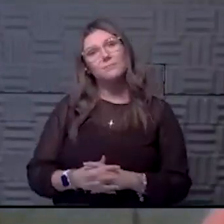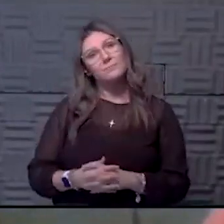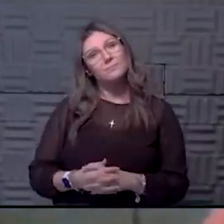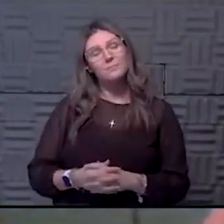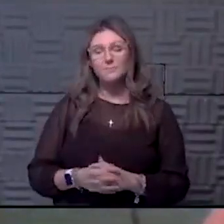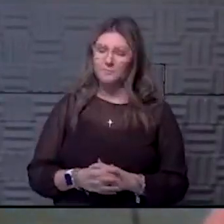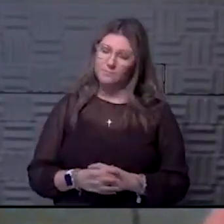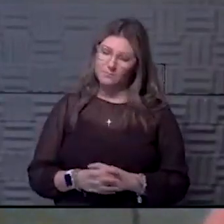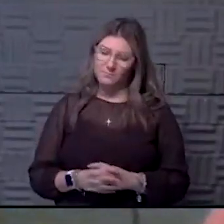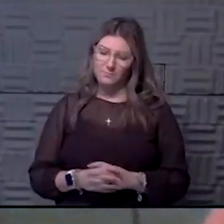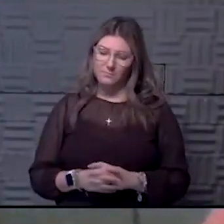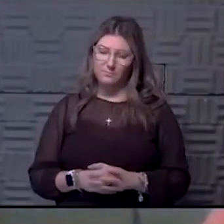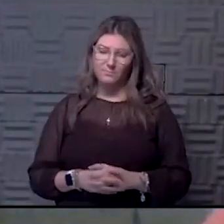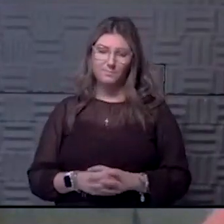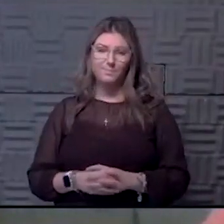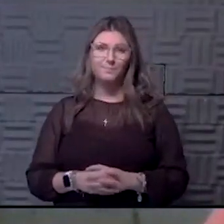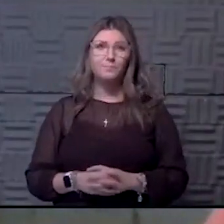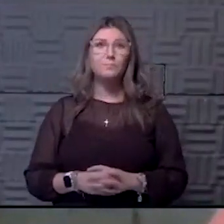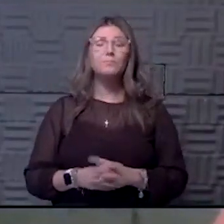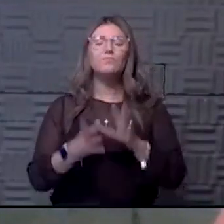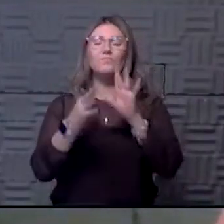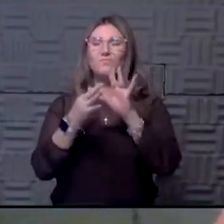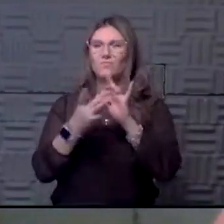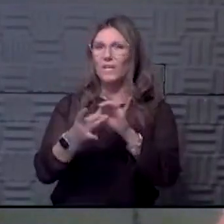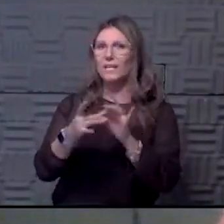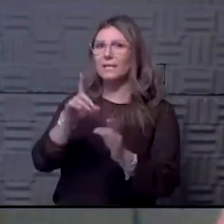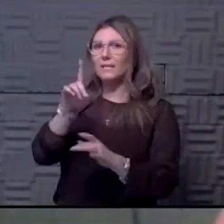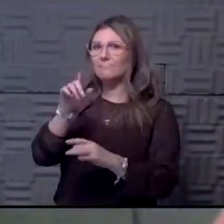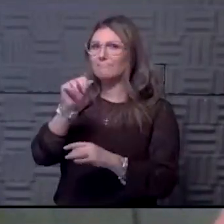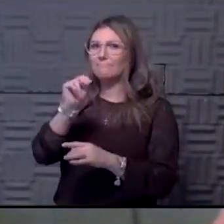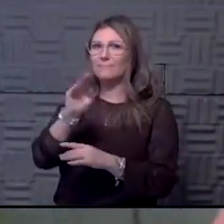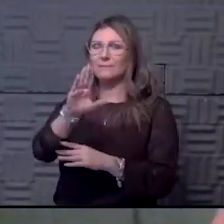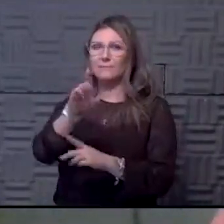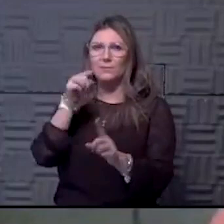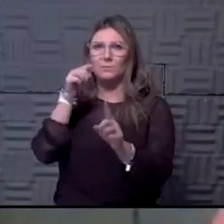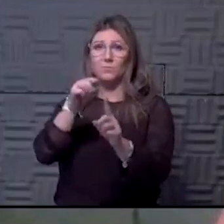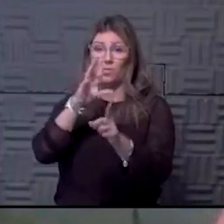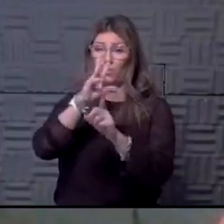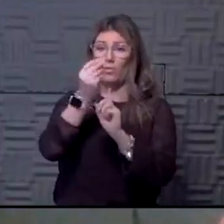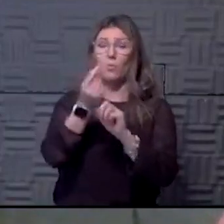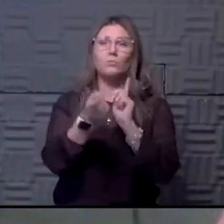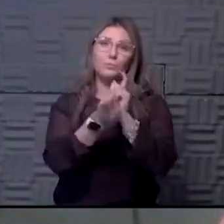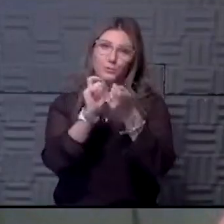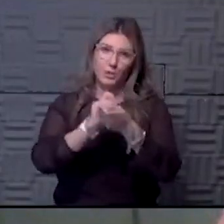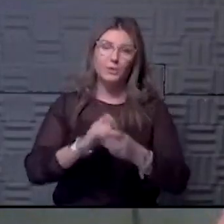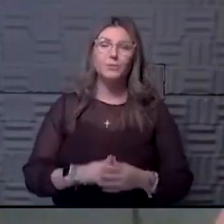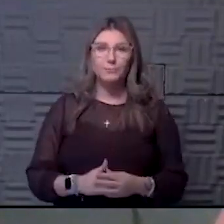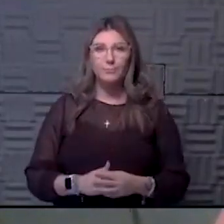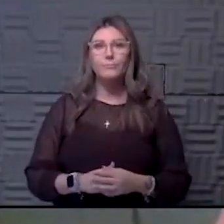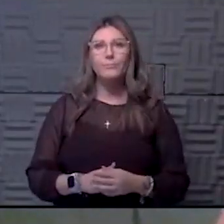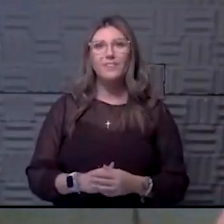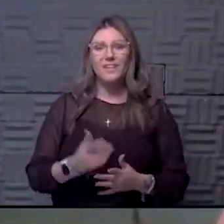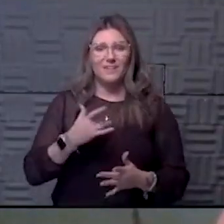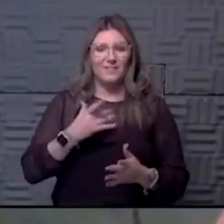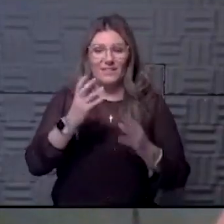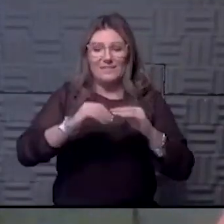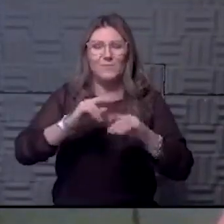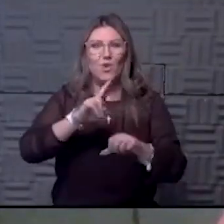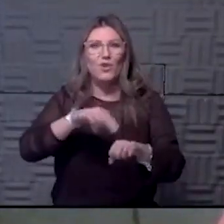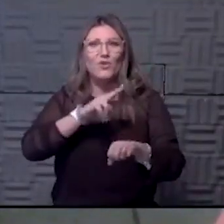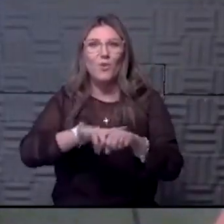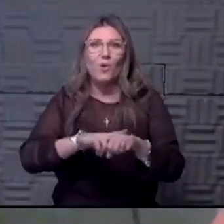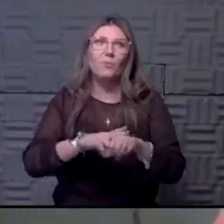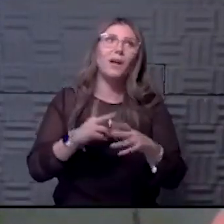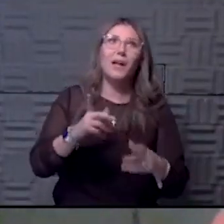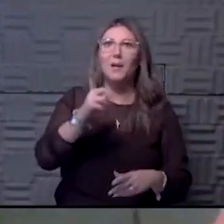I think to Dana's point, the culture of masking has really changed, and it feels more normal to us. I'm not going to